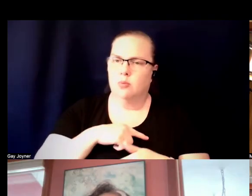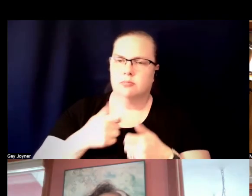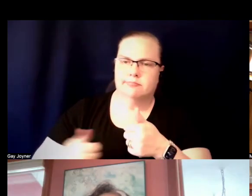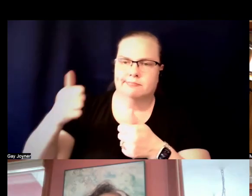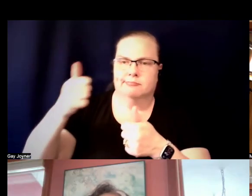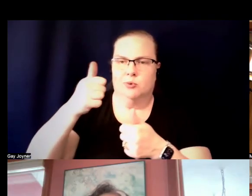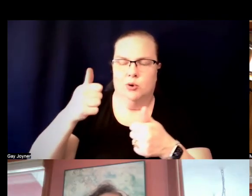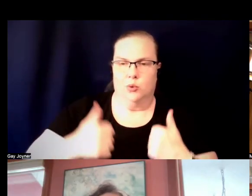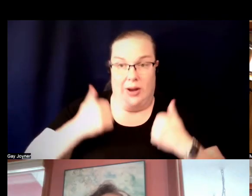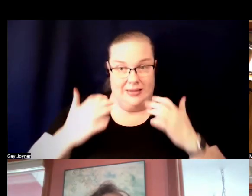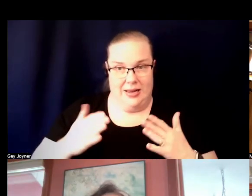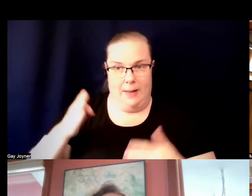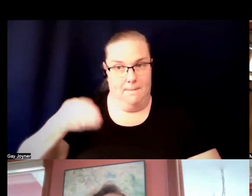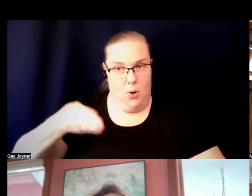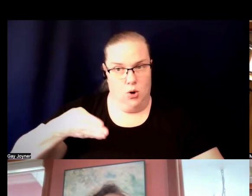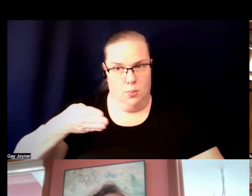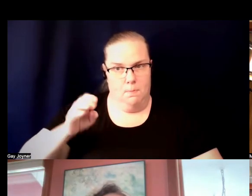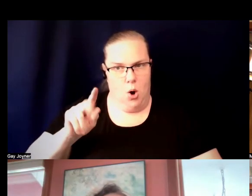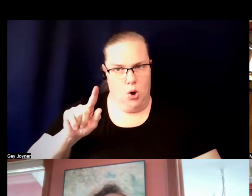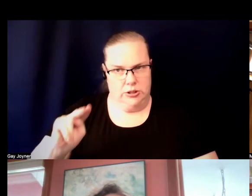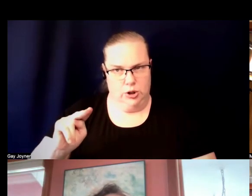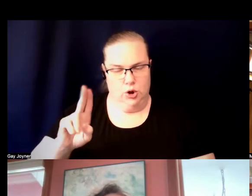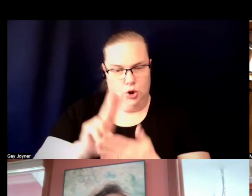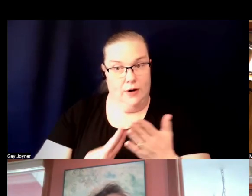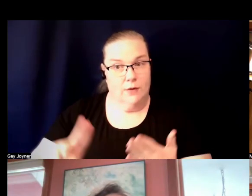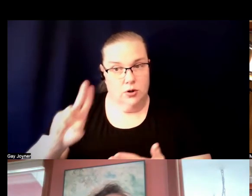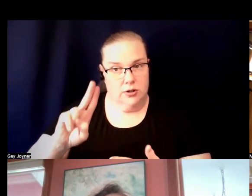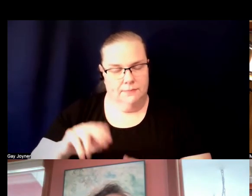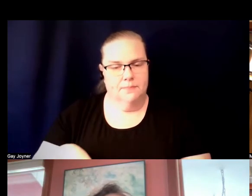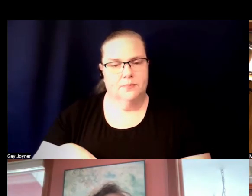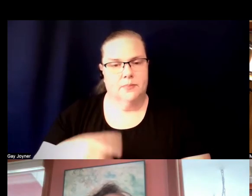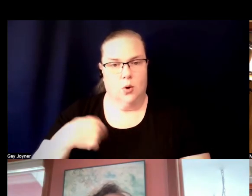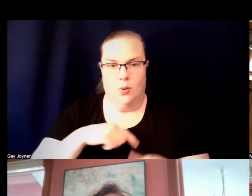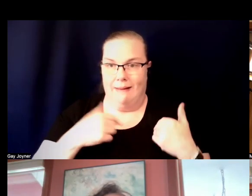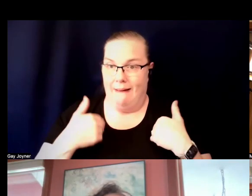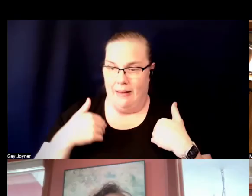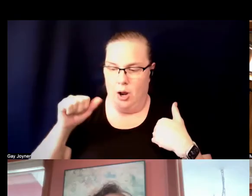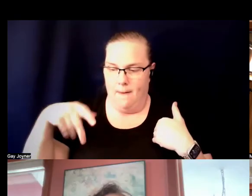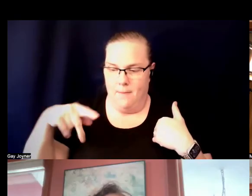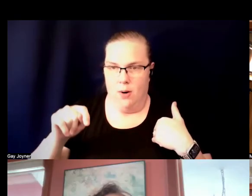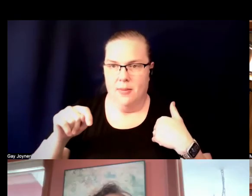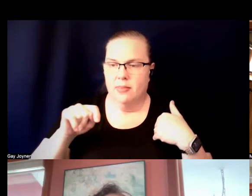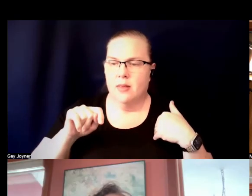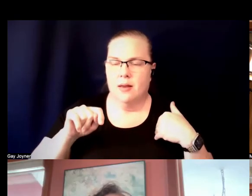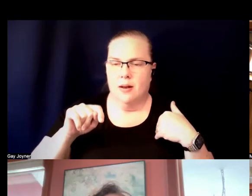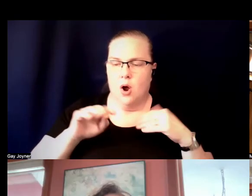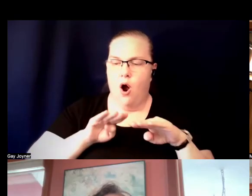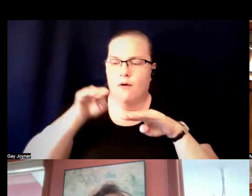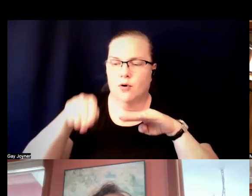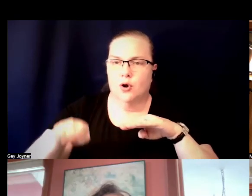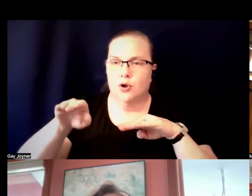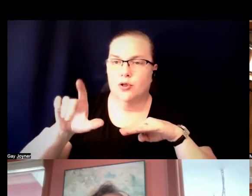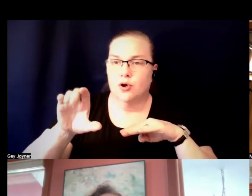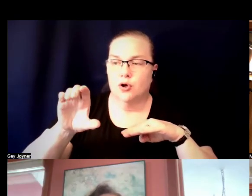Boston University, Hmm. and we had an apartment that overlooked the Charles and Uh, the Esplanade, which